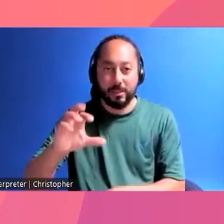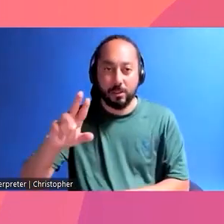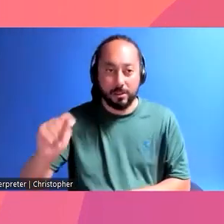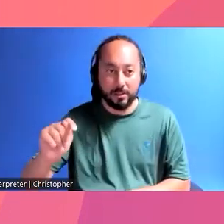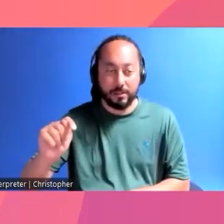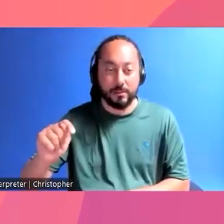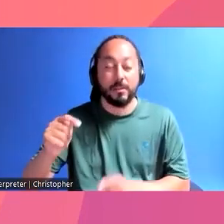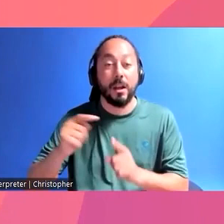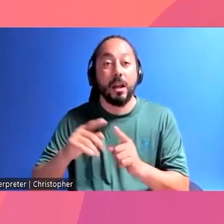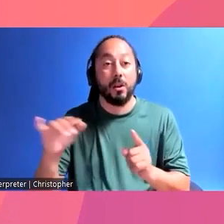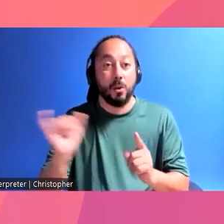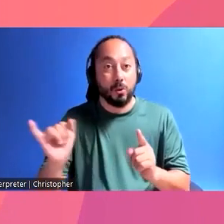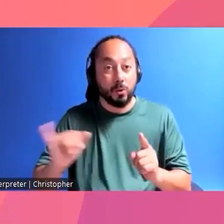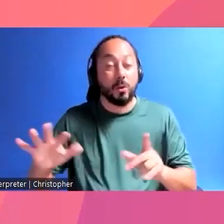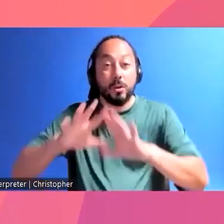earlier.